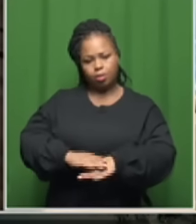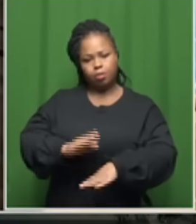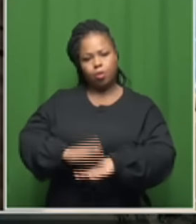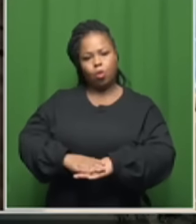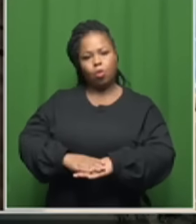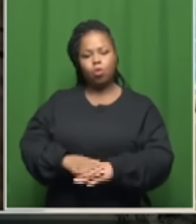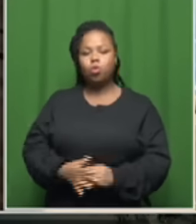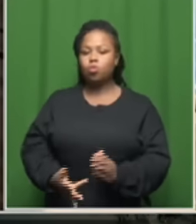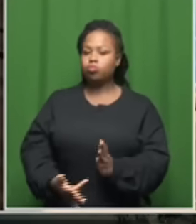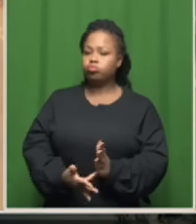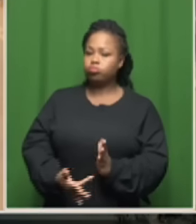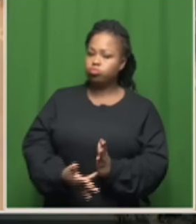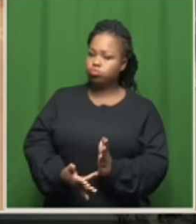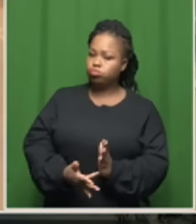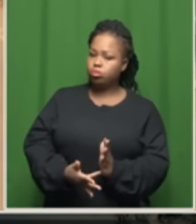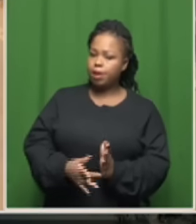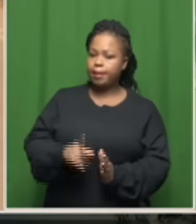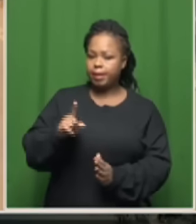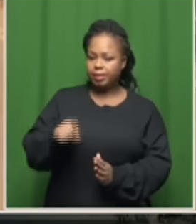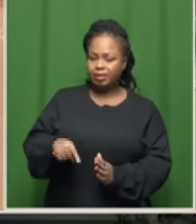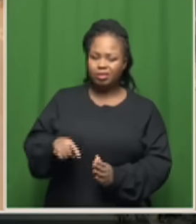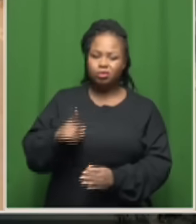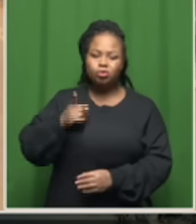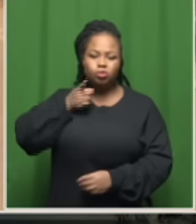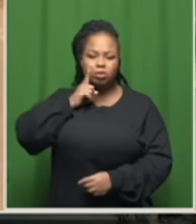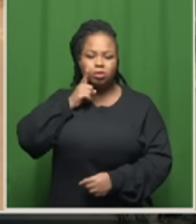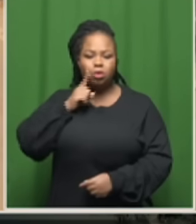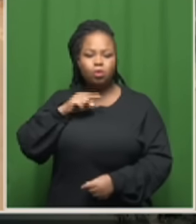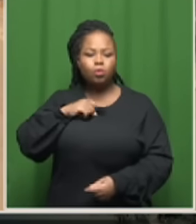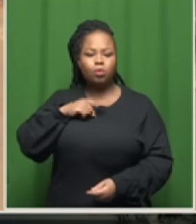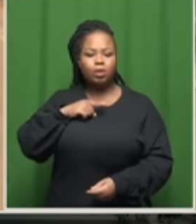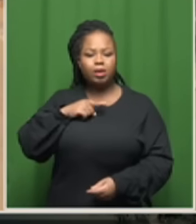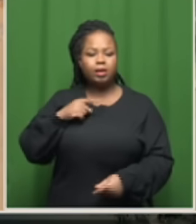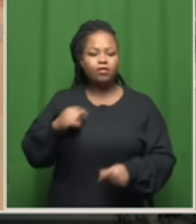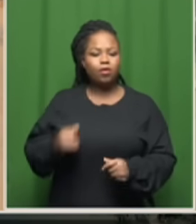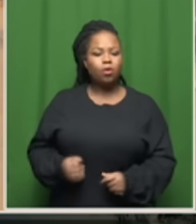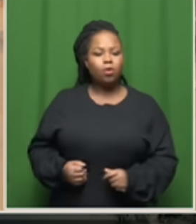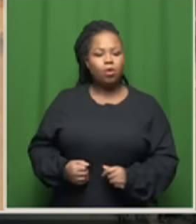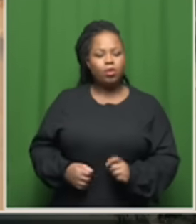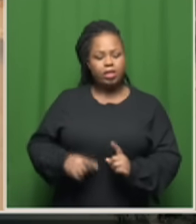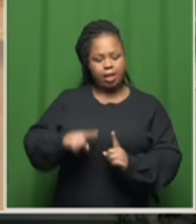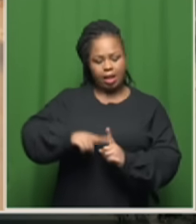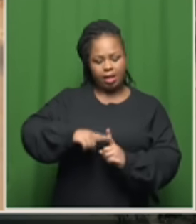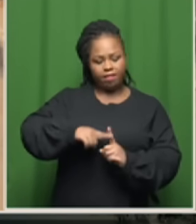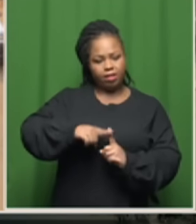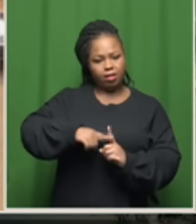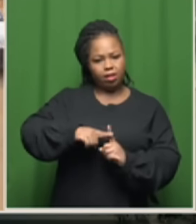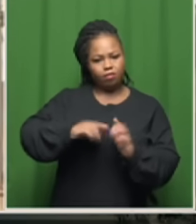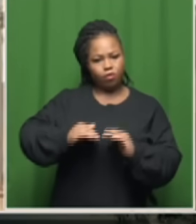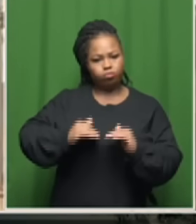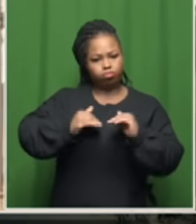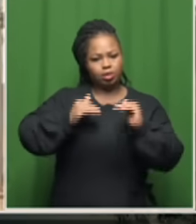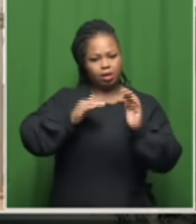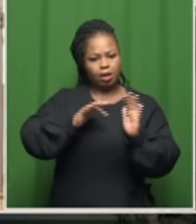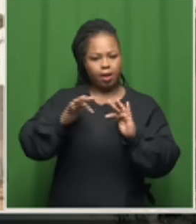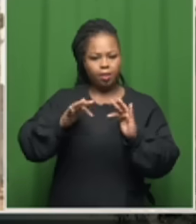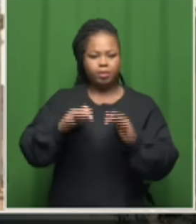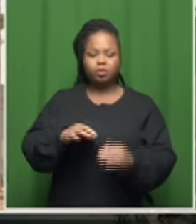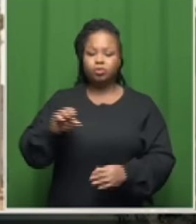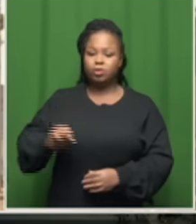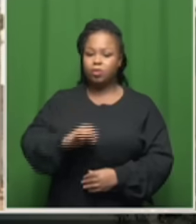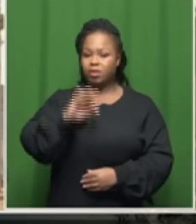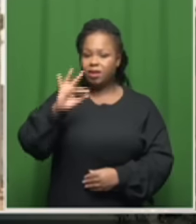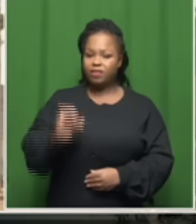more technologies must be looked at. When concentrations are at the levels that can worry us, in terms of South African